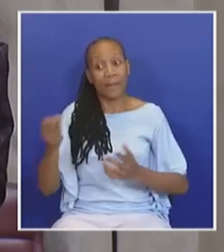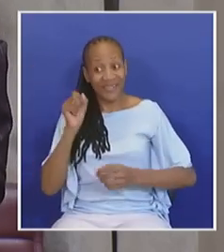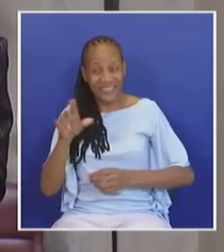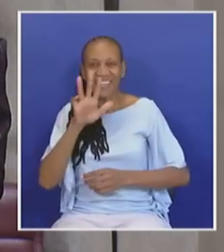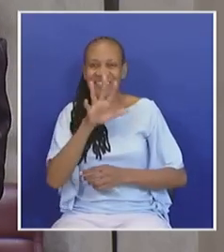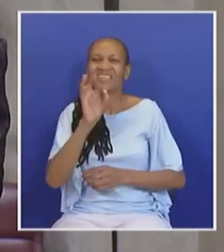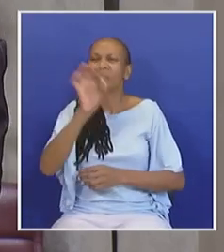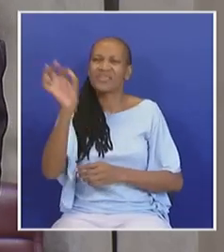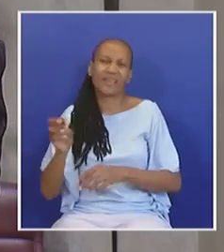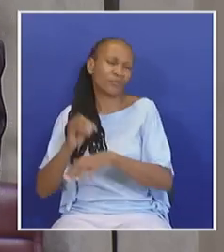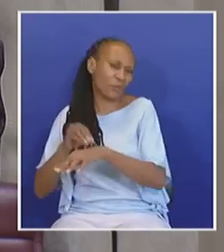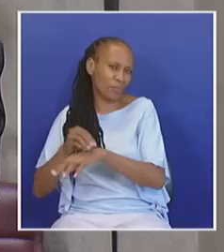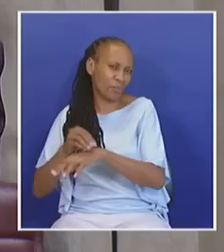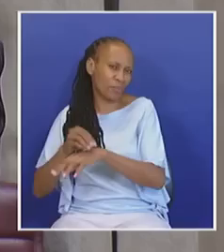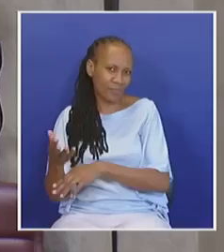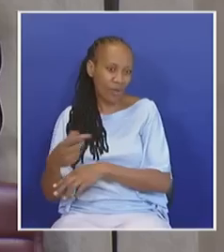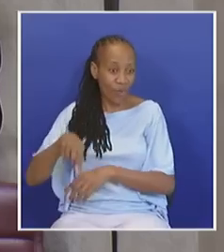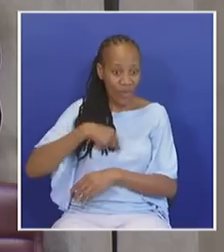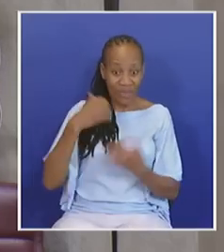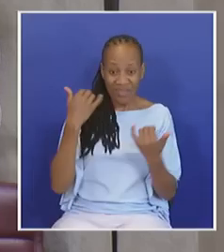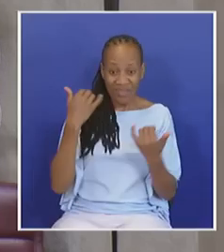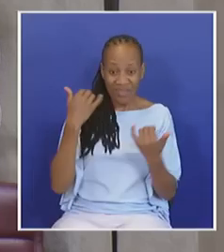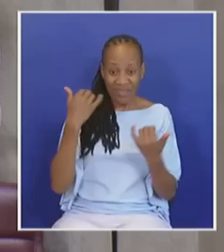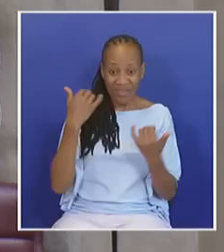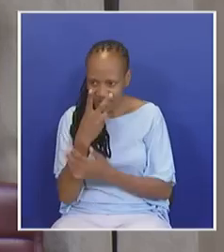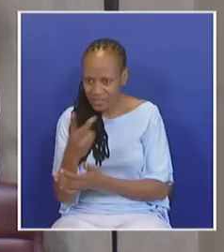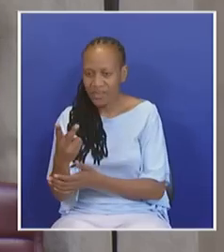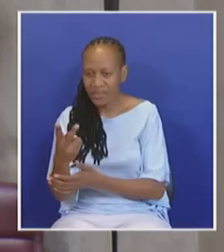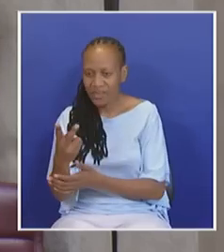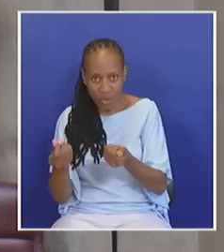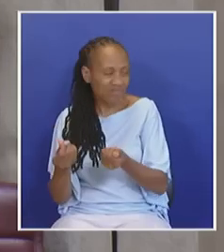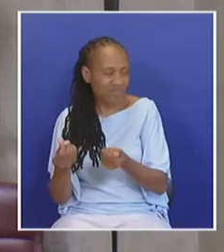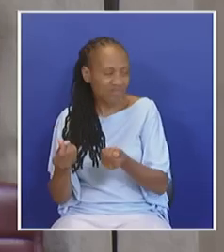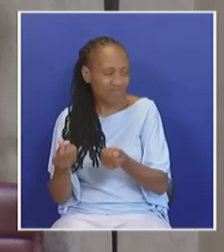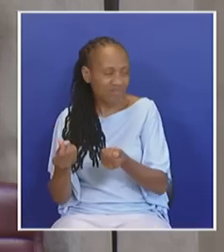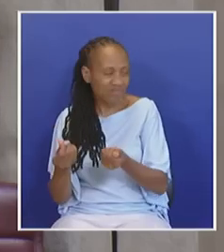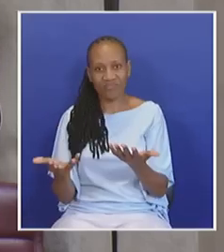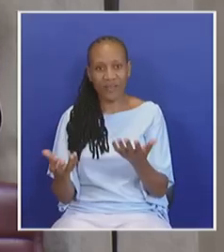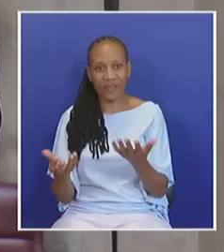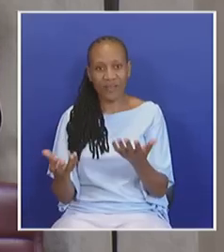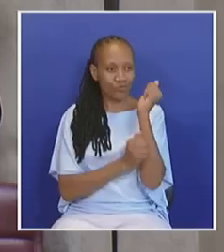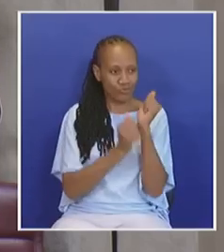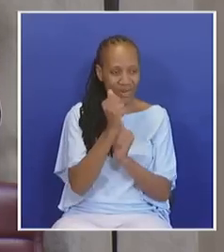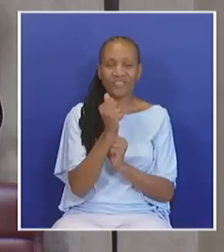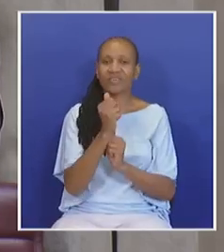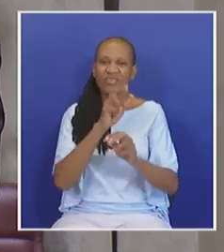the water, which we do not see easily or address. Structural racism is about